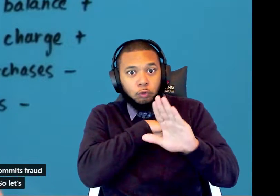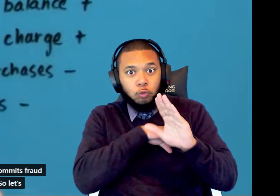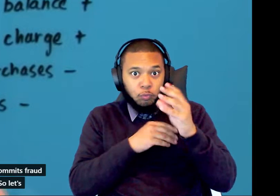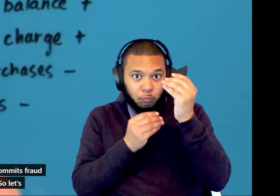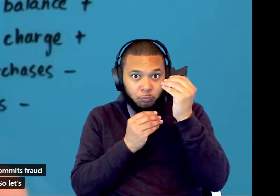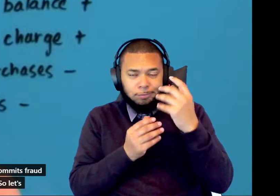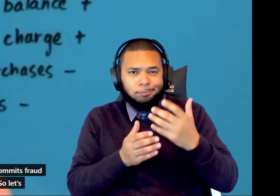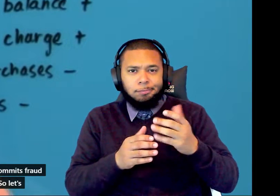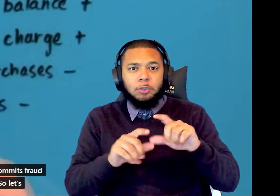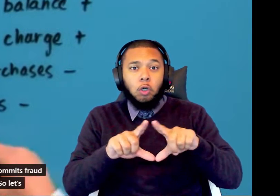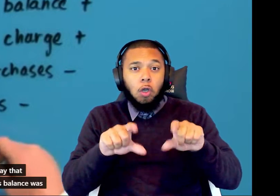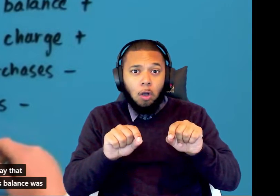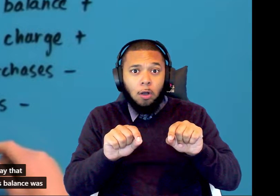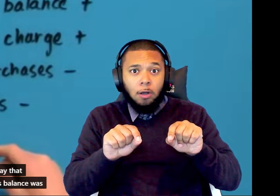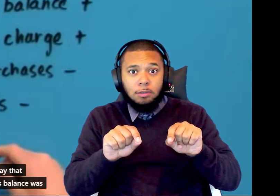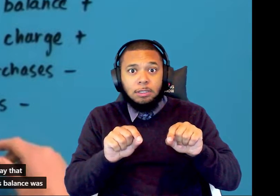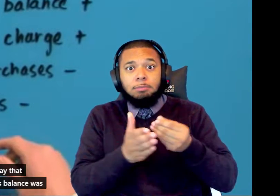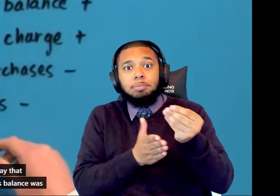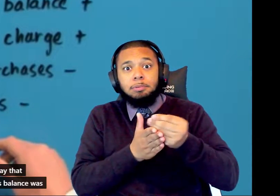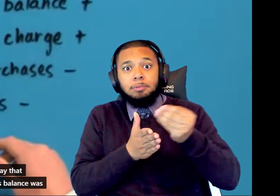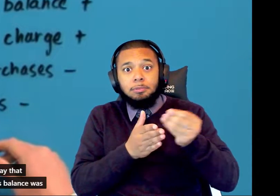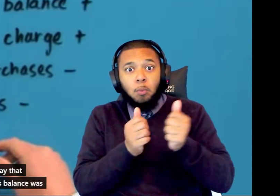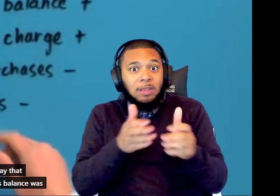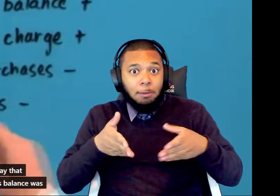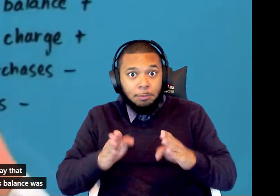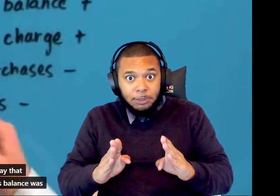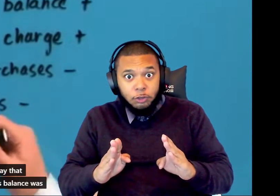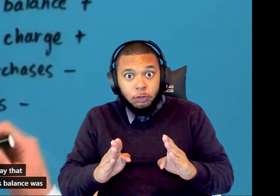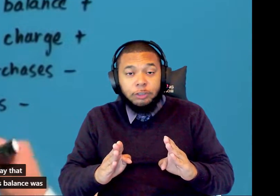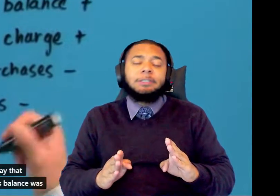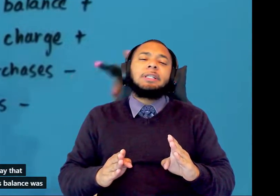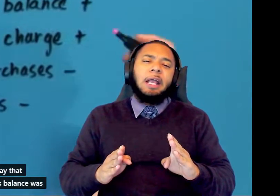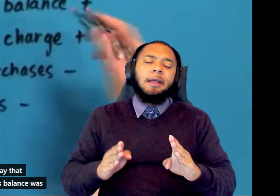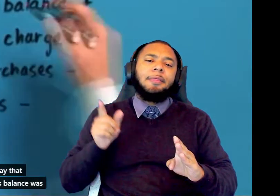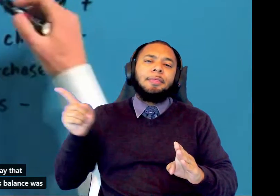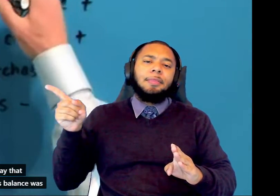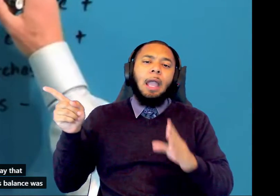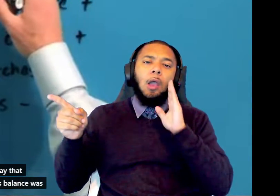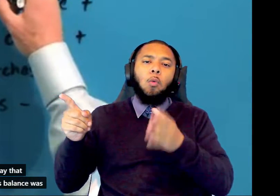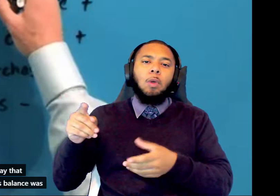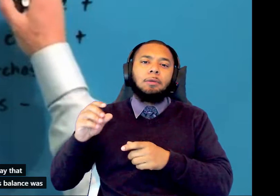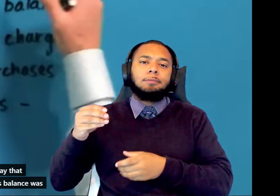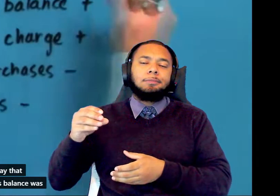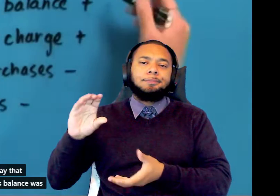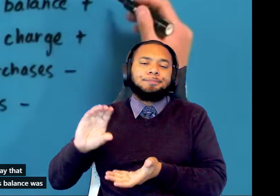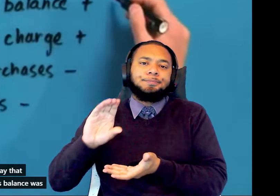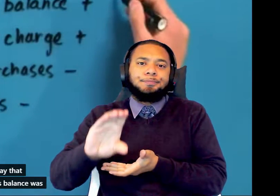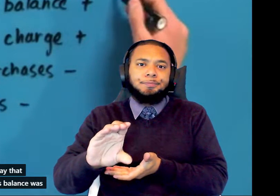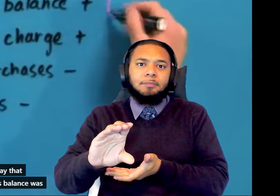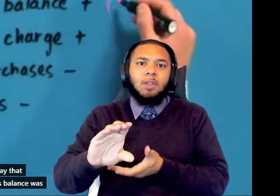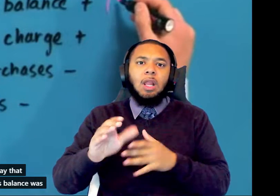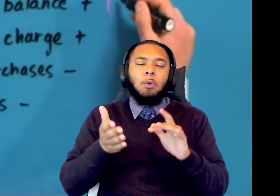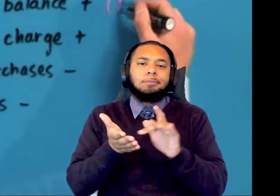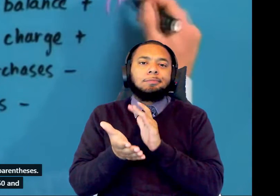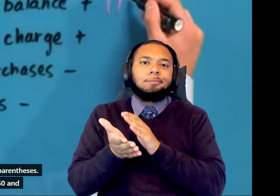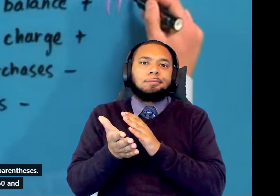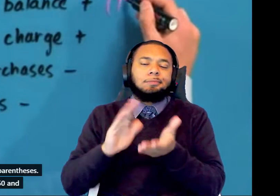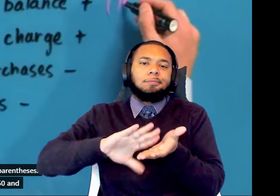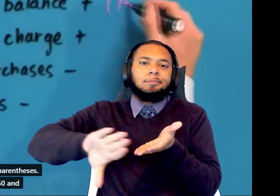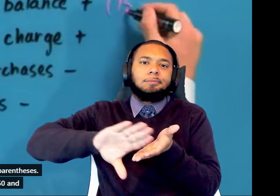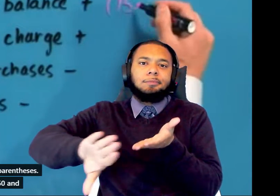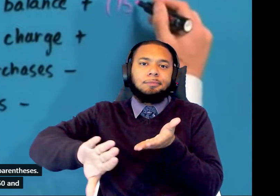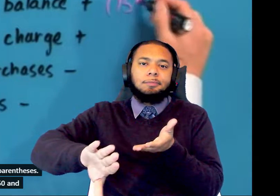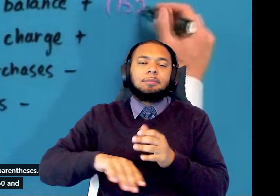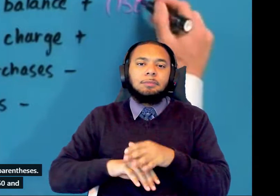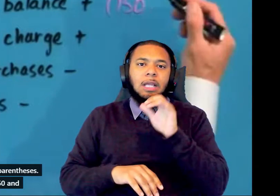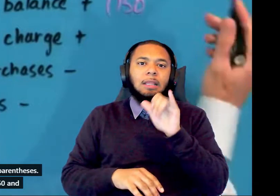card. So let's go through this. Let's say that our previous balance was